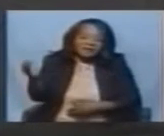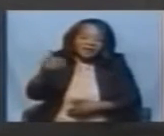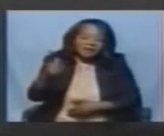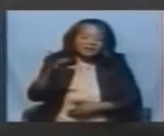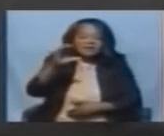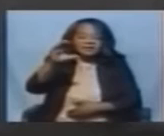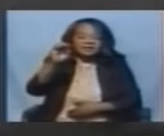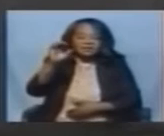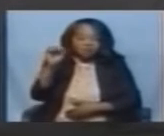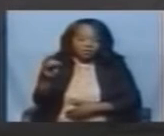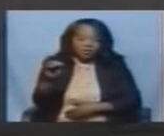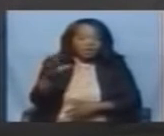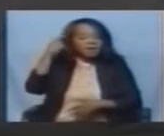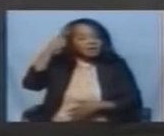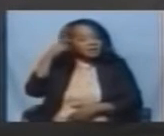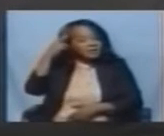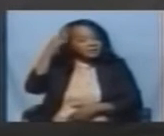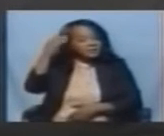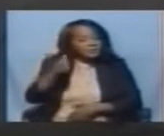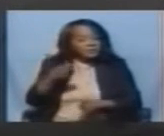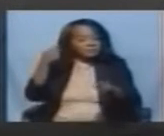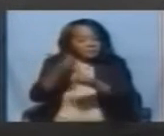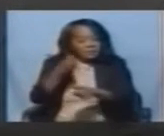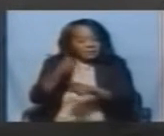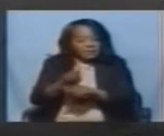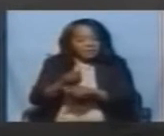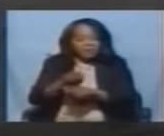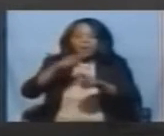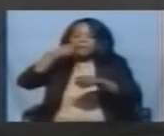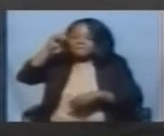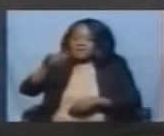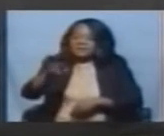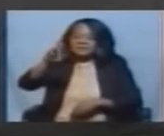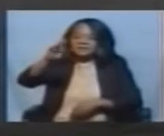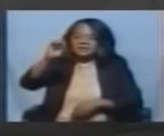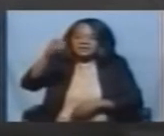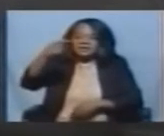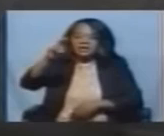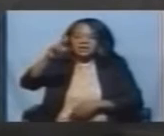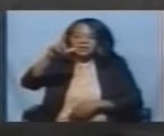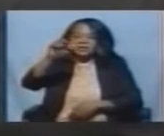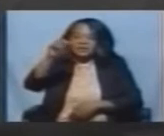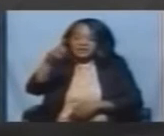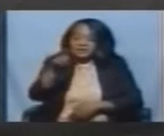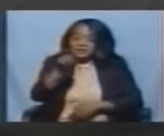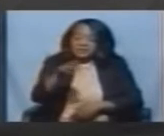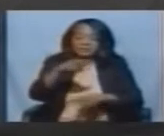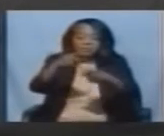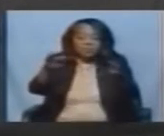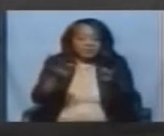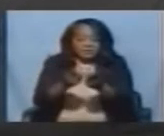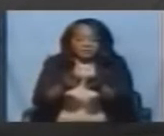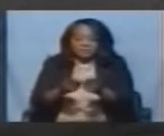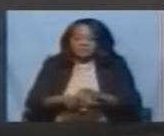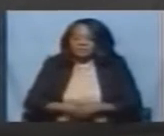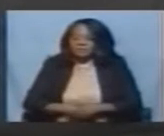why we've been advocating, Grevazio, that you need to elevate this position, because then your voice can be heard. Then your voice can, you can say, no,